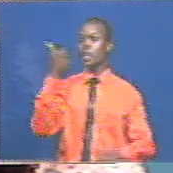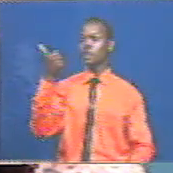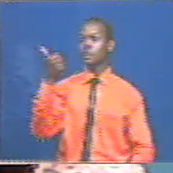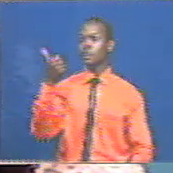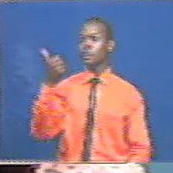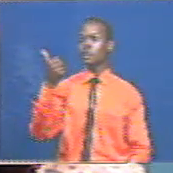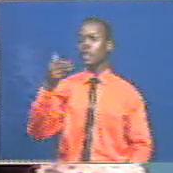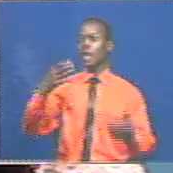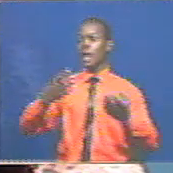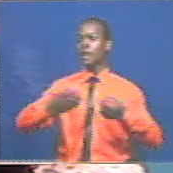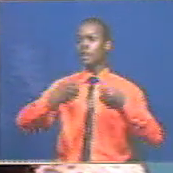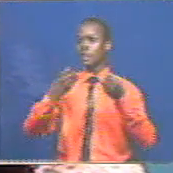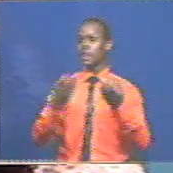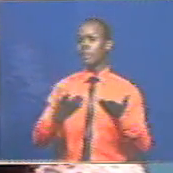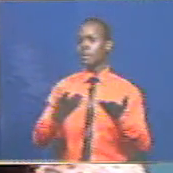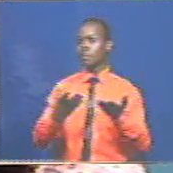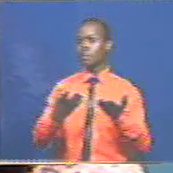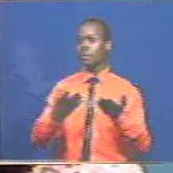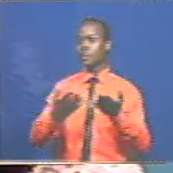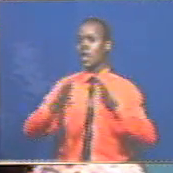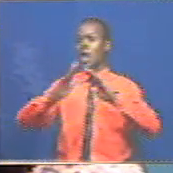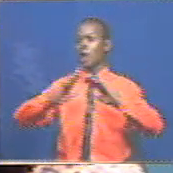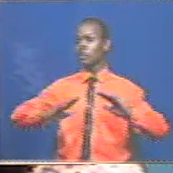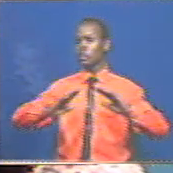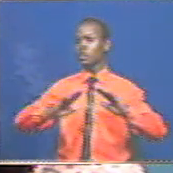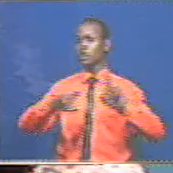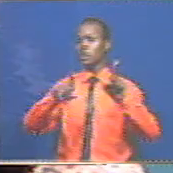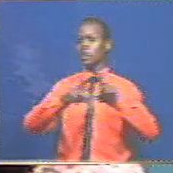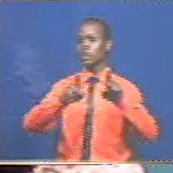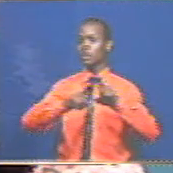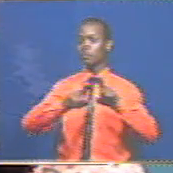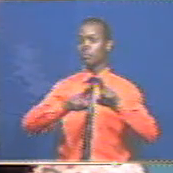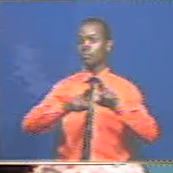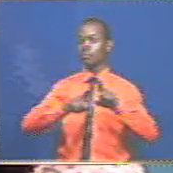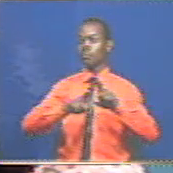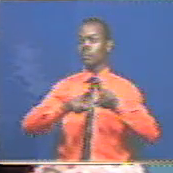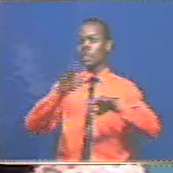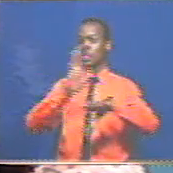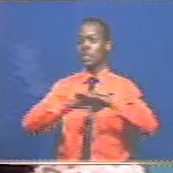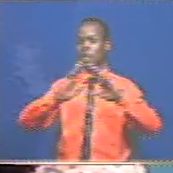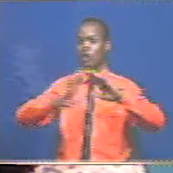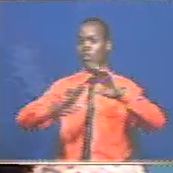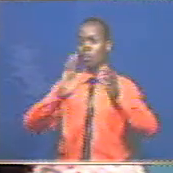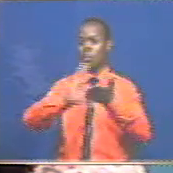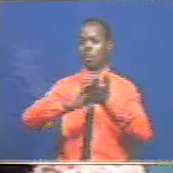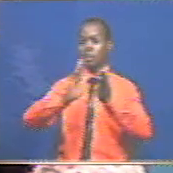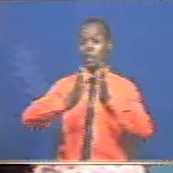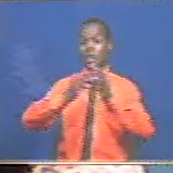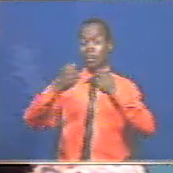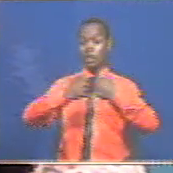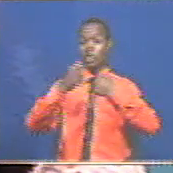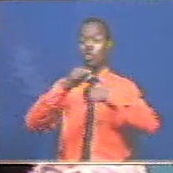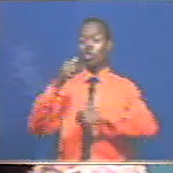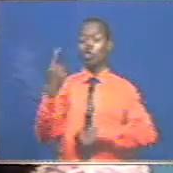provide affordable housing of course I think affordable housing is become a challenges not only in in